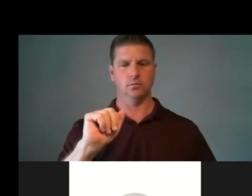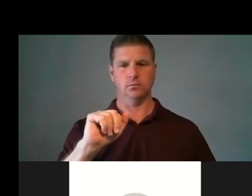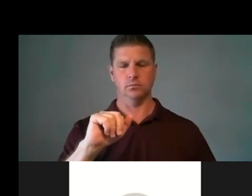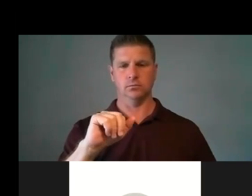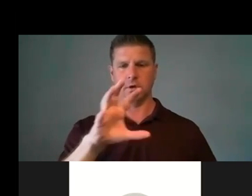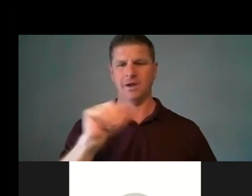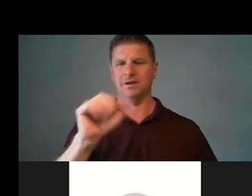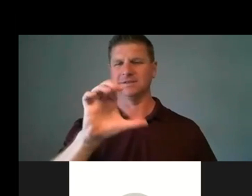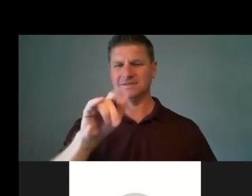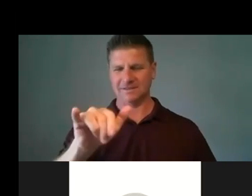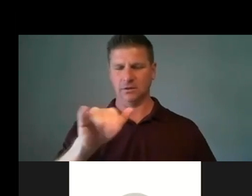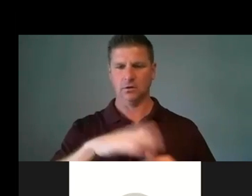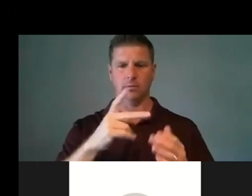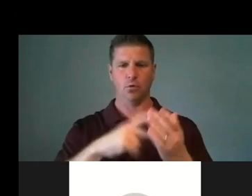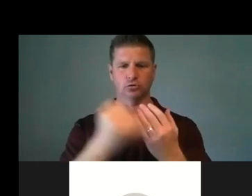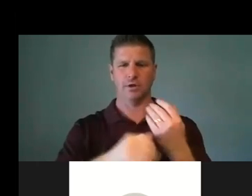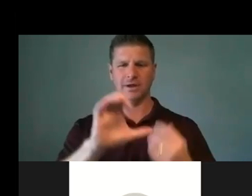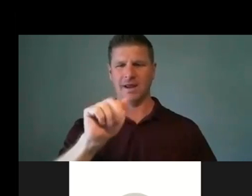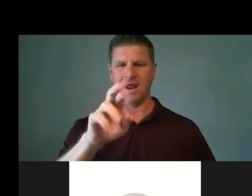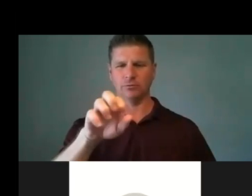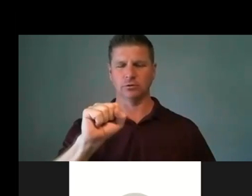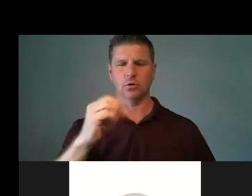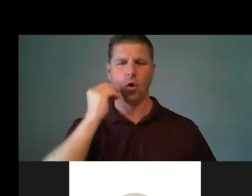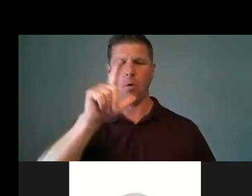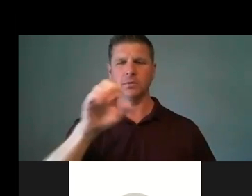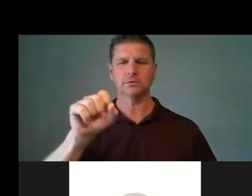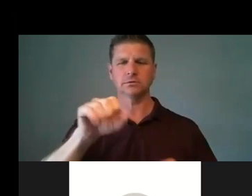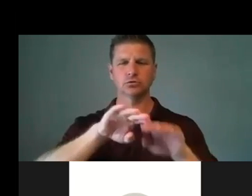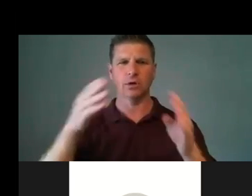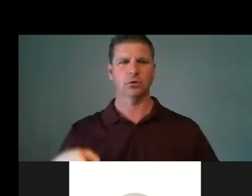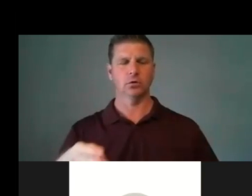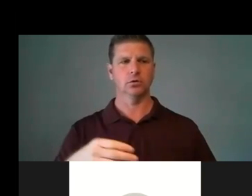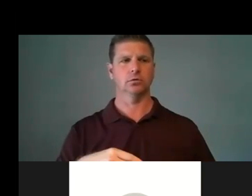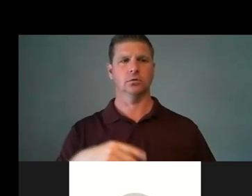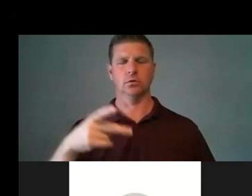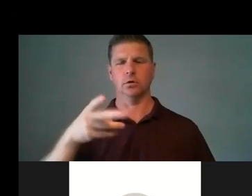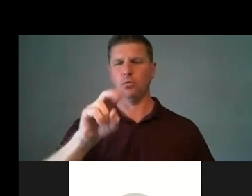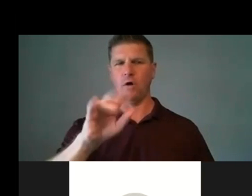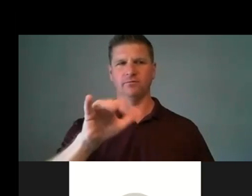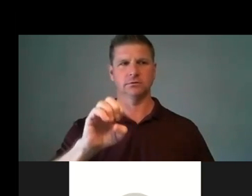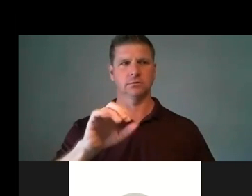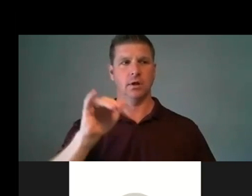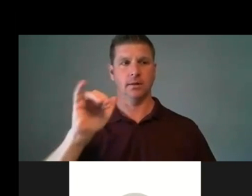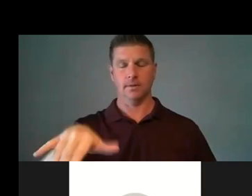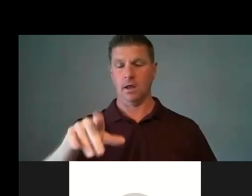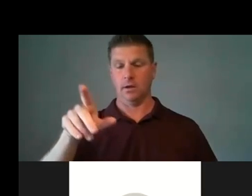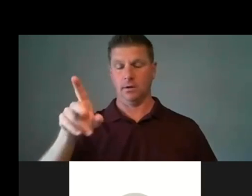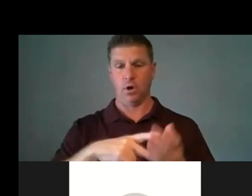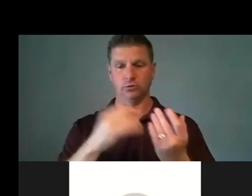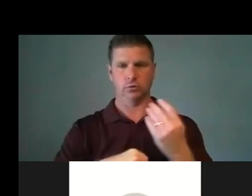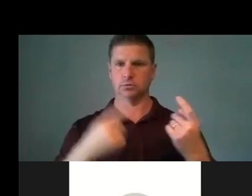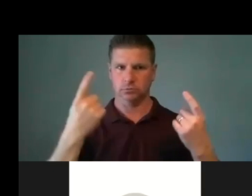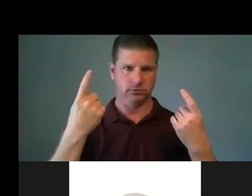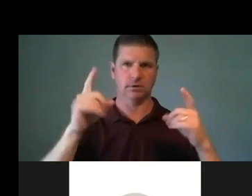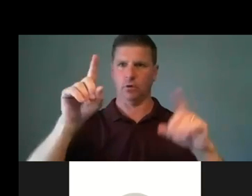the city on Project CARES, the homeless shelter at 2nd Avenue Commons. And that project could not have been